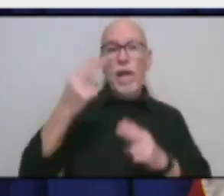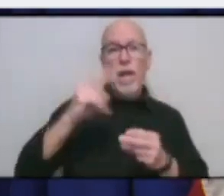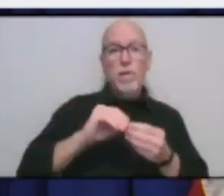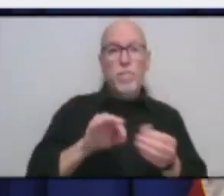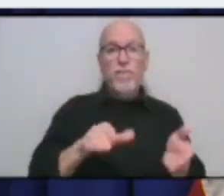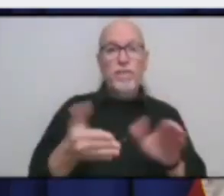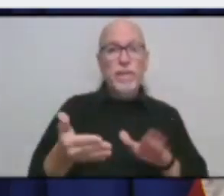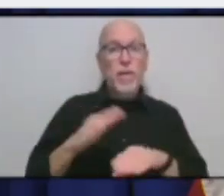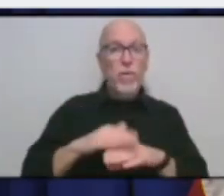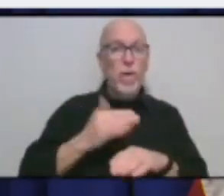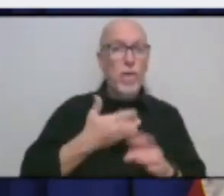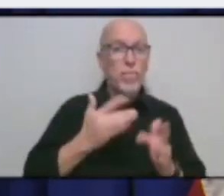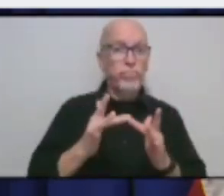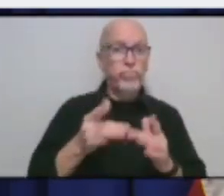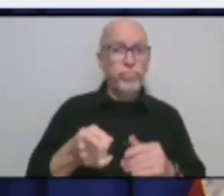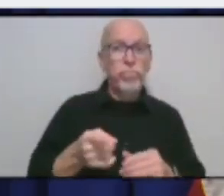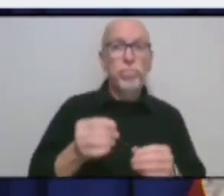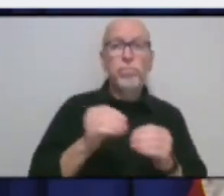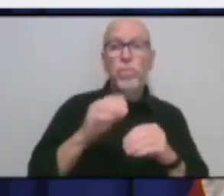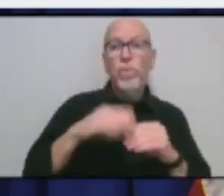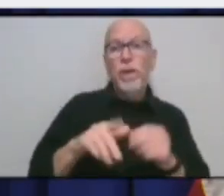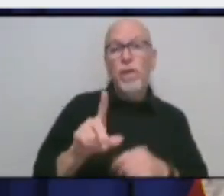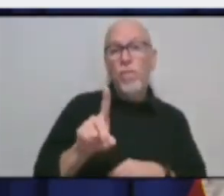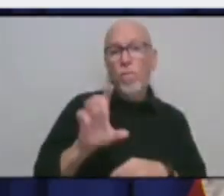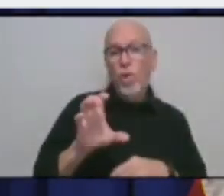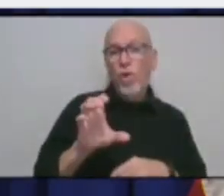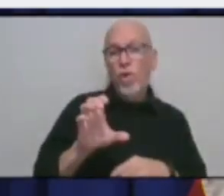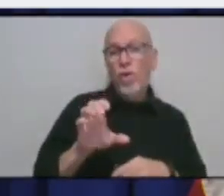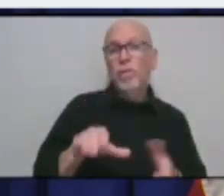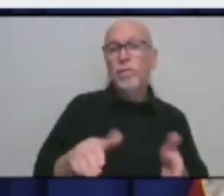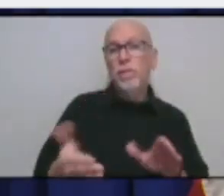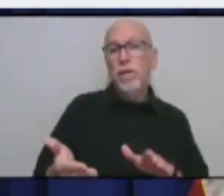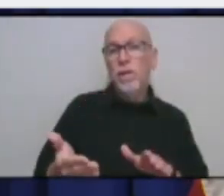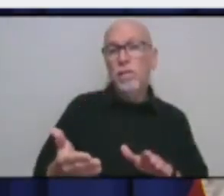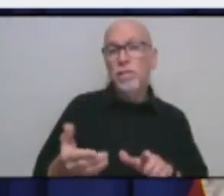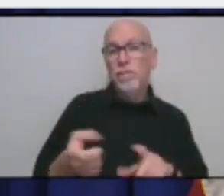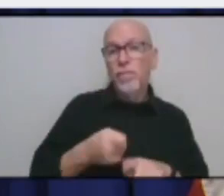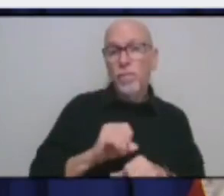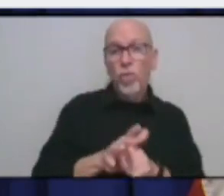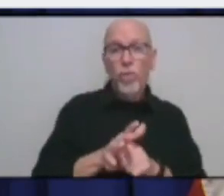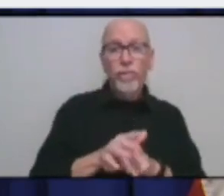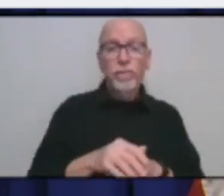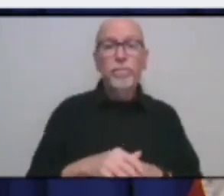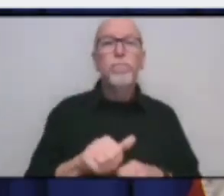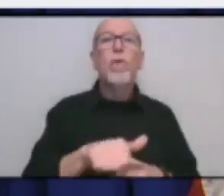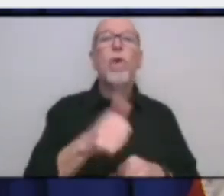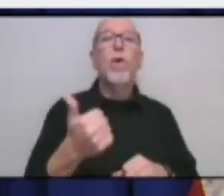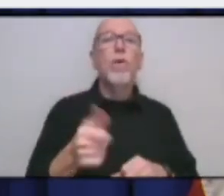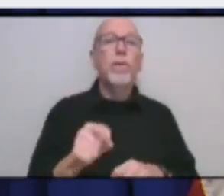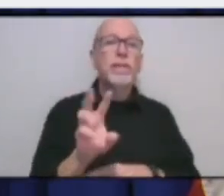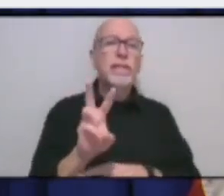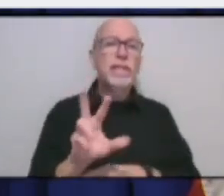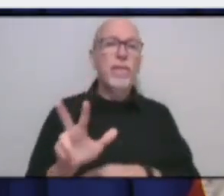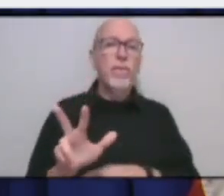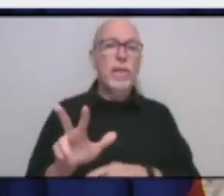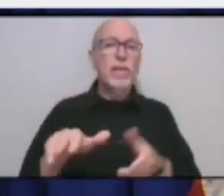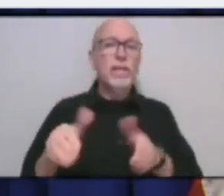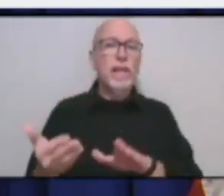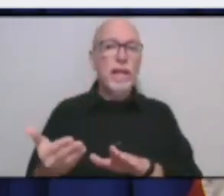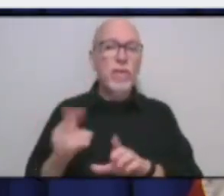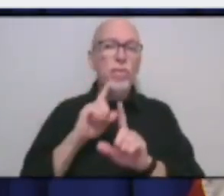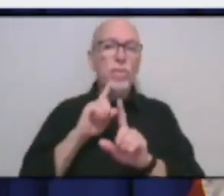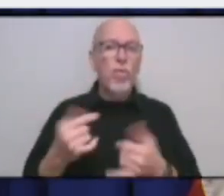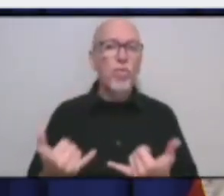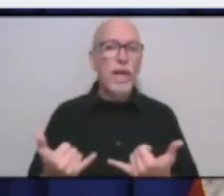on our dashboard, with more than 100 Hoosiers losing their lives to this virus, and another 63 deaths were reported